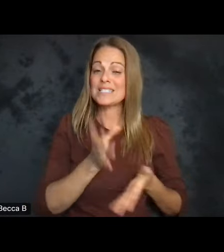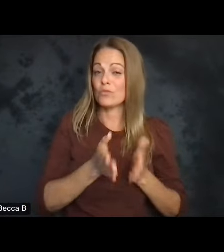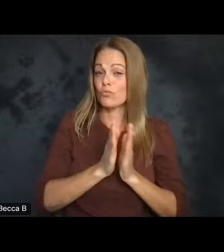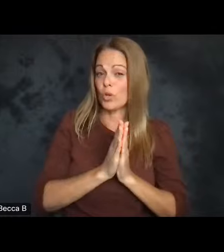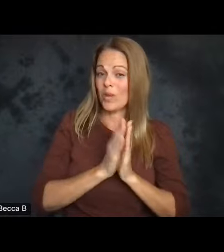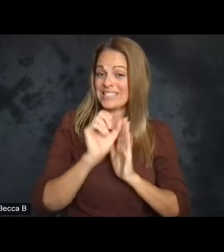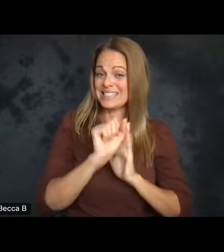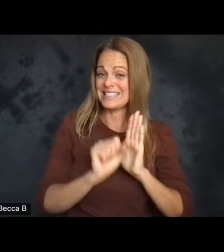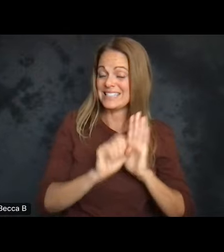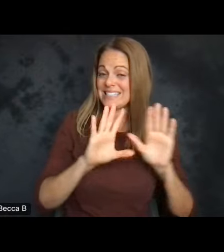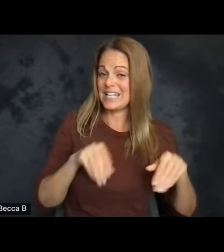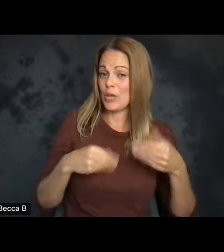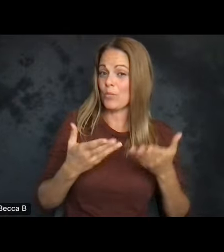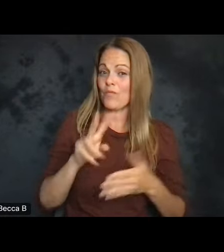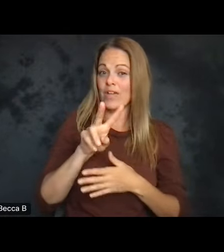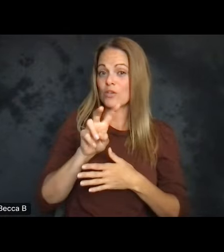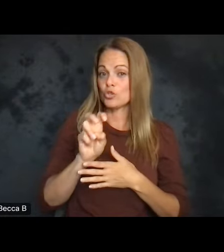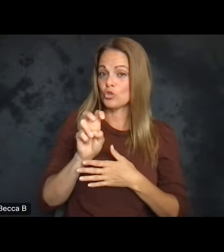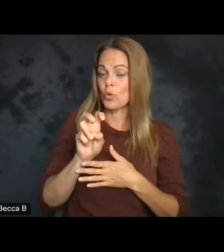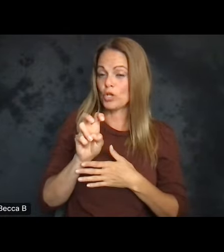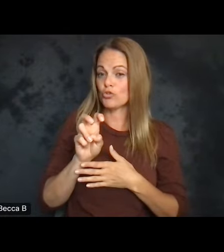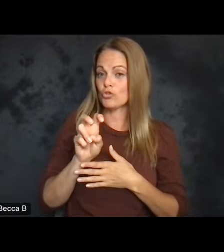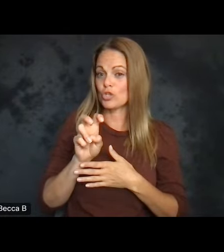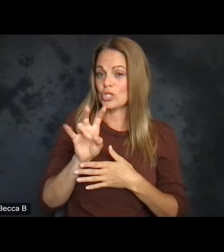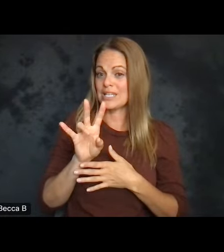state provide